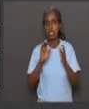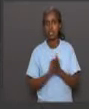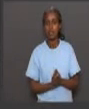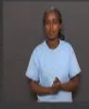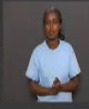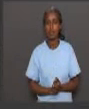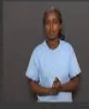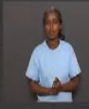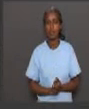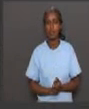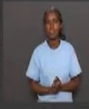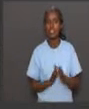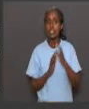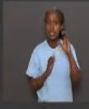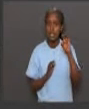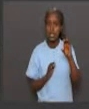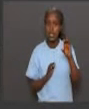BOC,